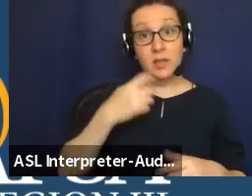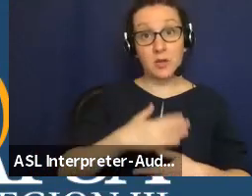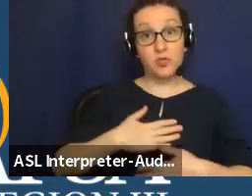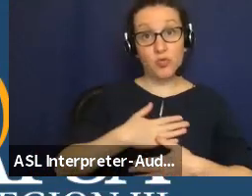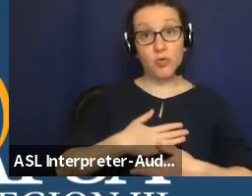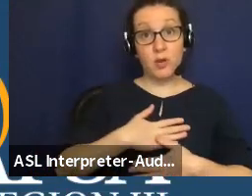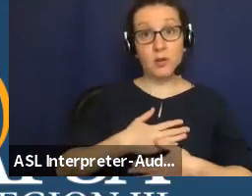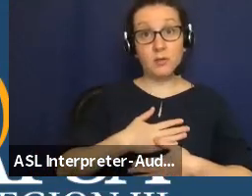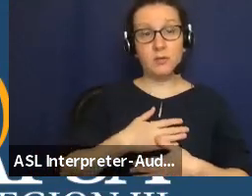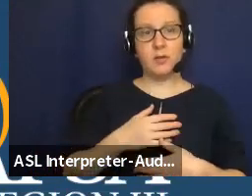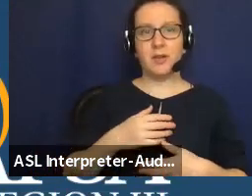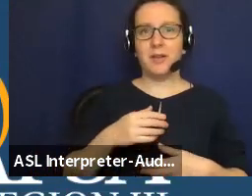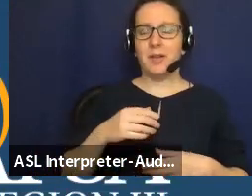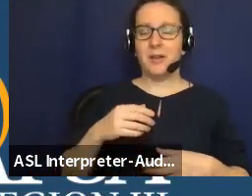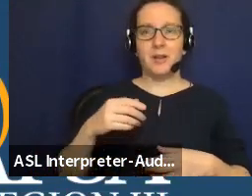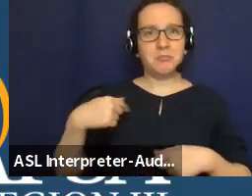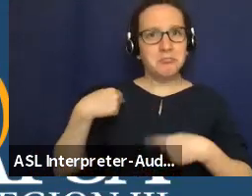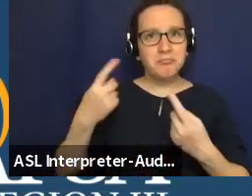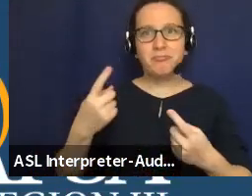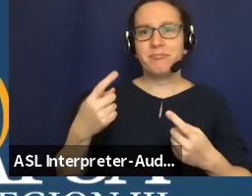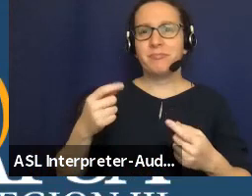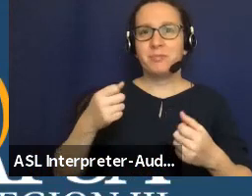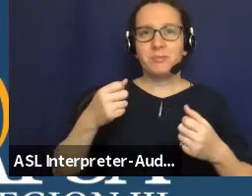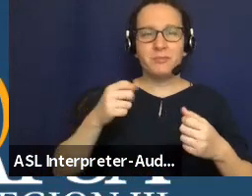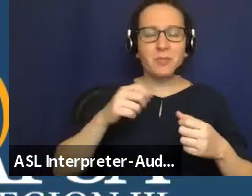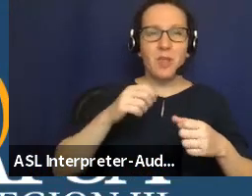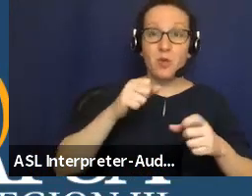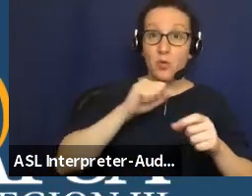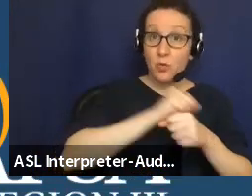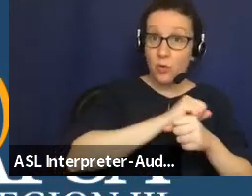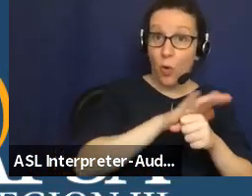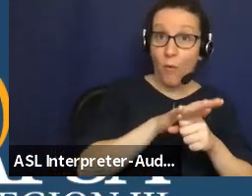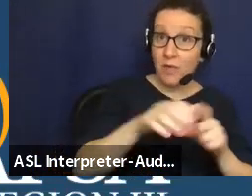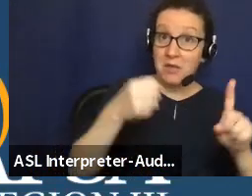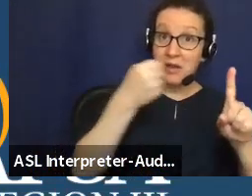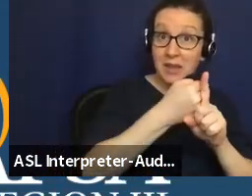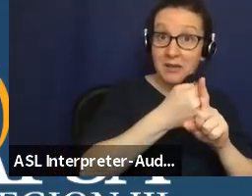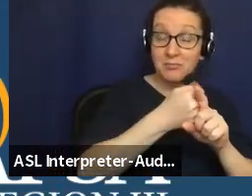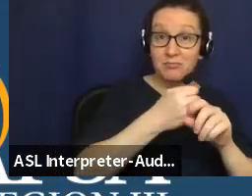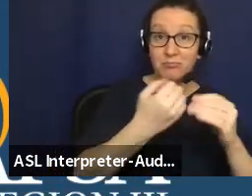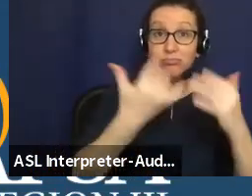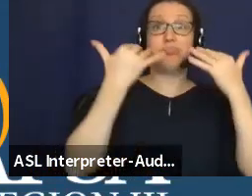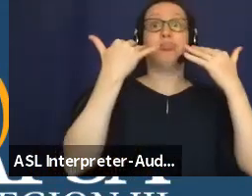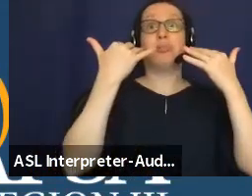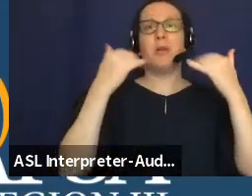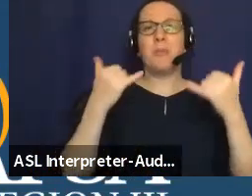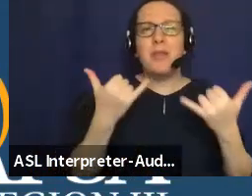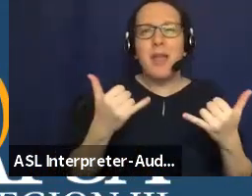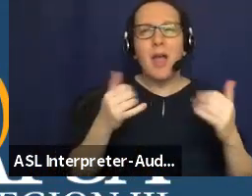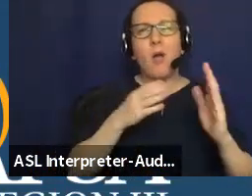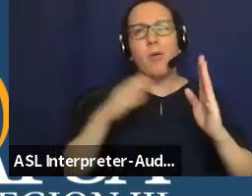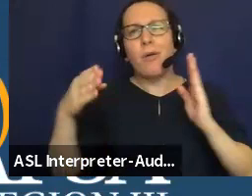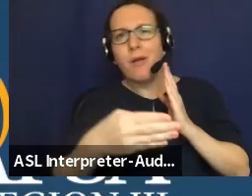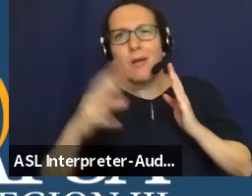creativity that's come through COVID with all these different types of virtual events. And this could be MIUSA just